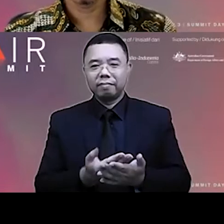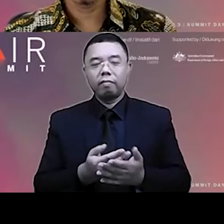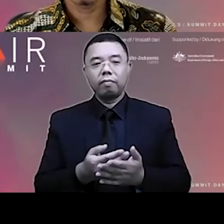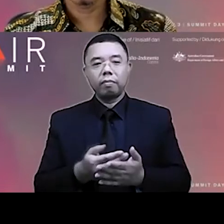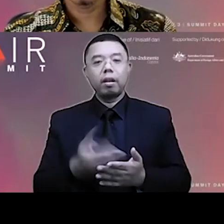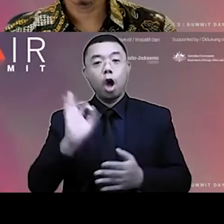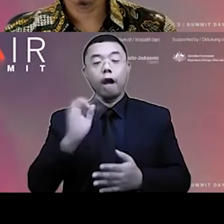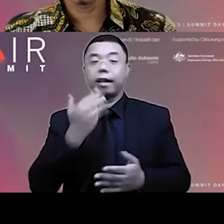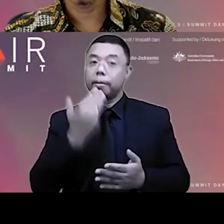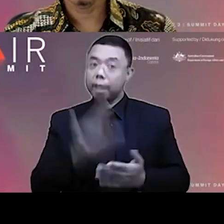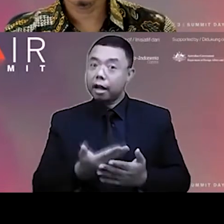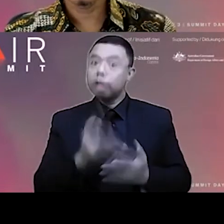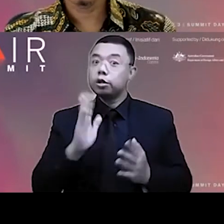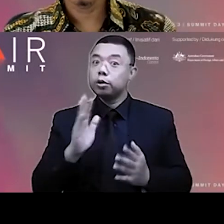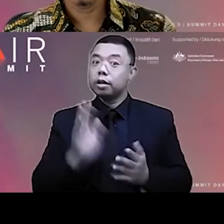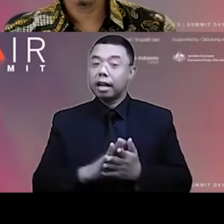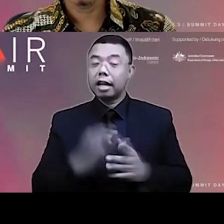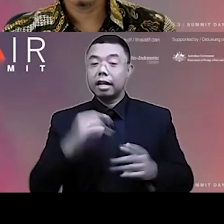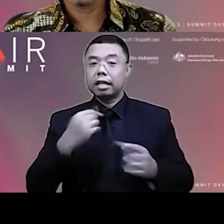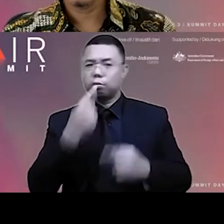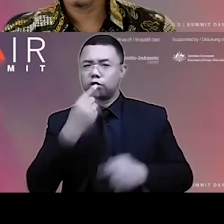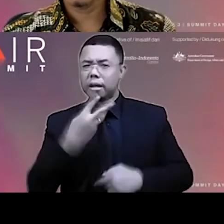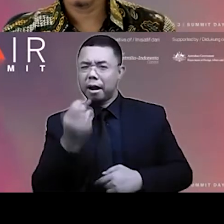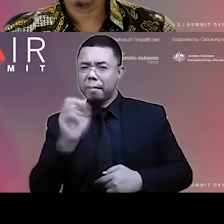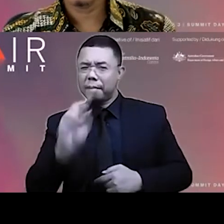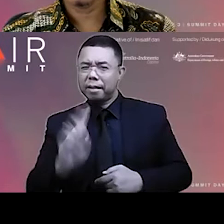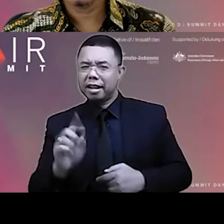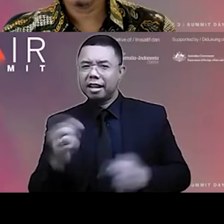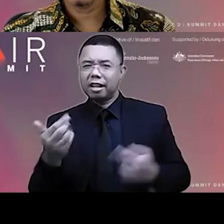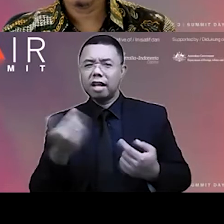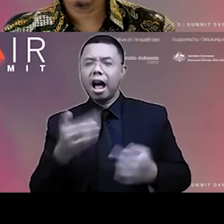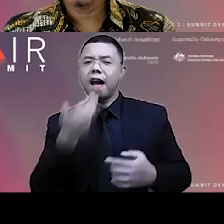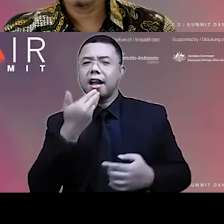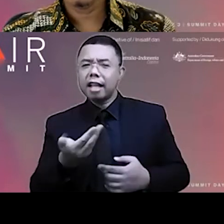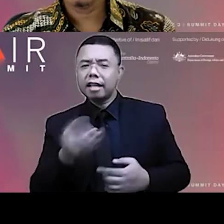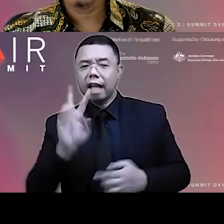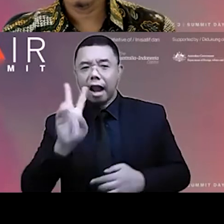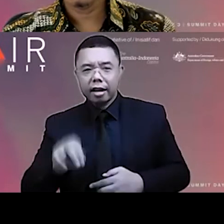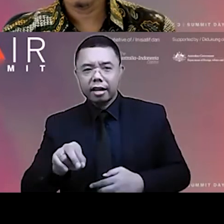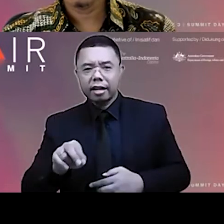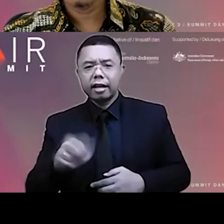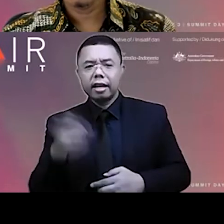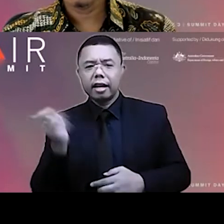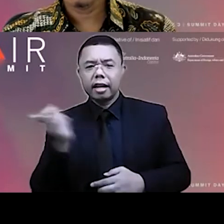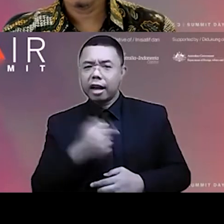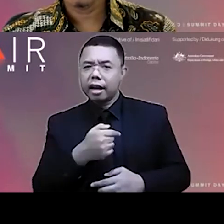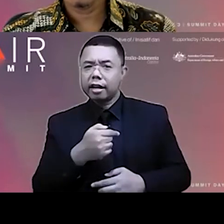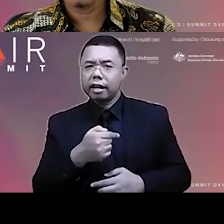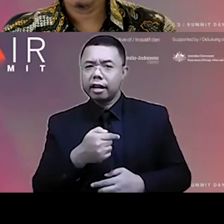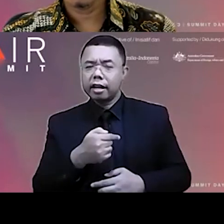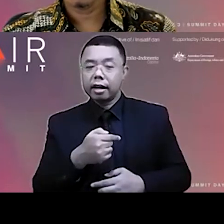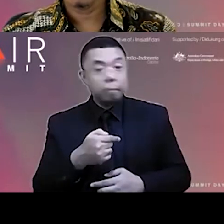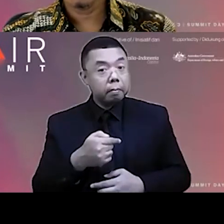couple of minutes left, but we've got a question, one from Ide, and I think that's probably better answered by